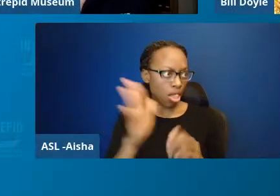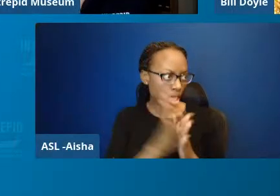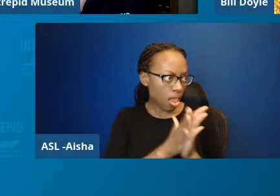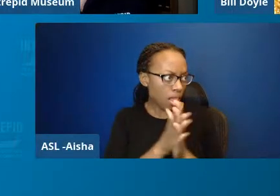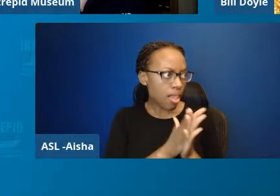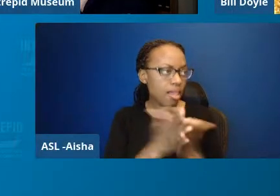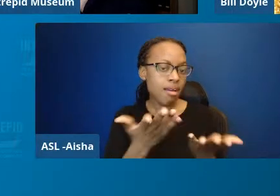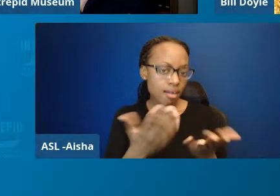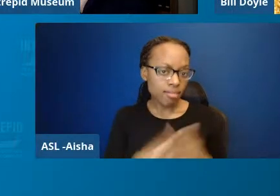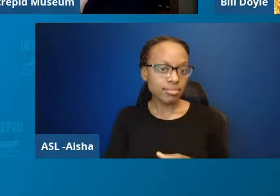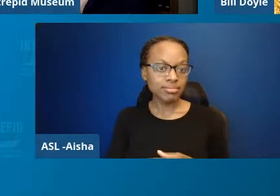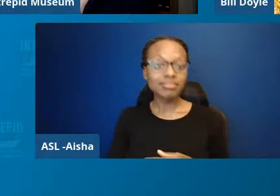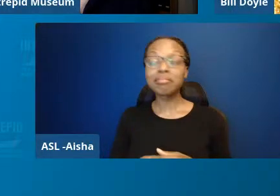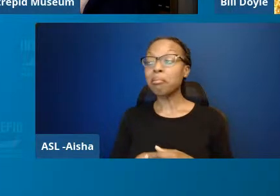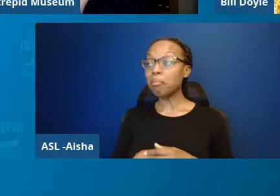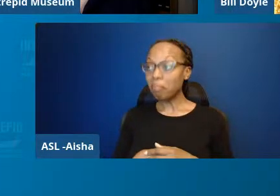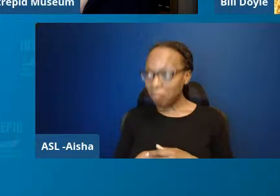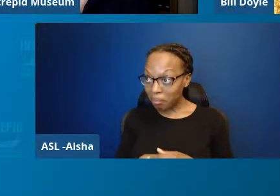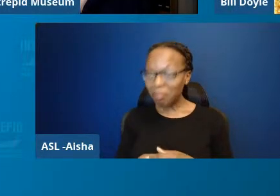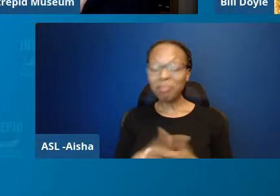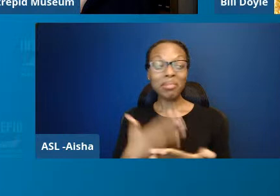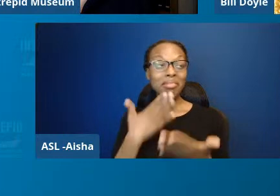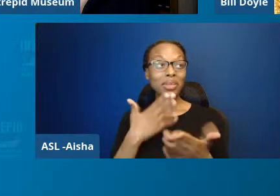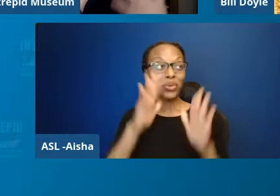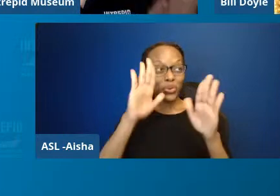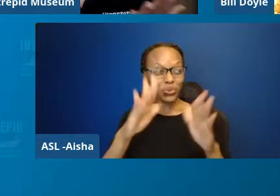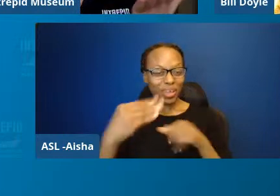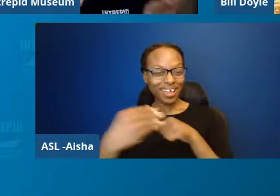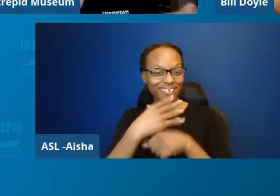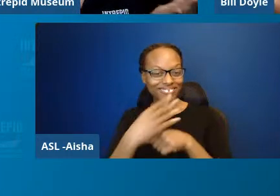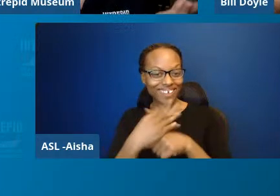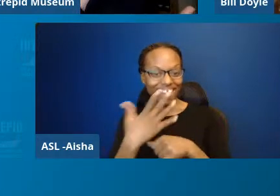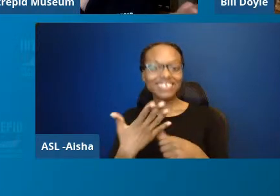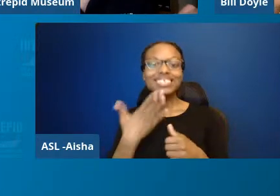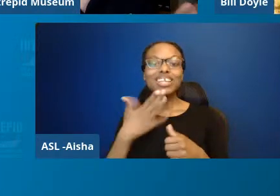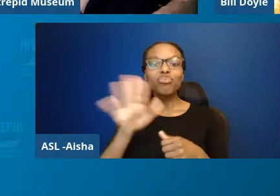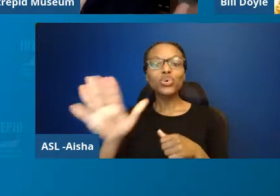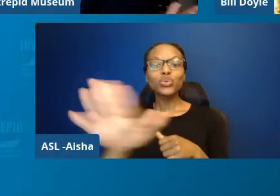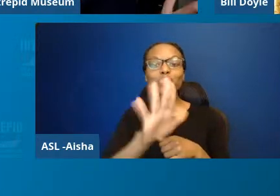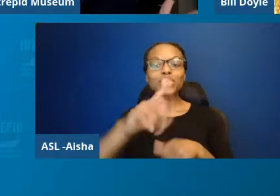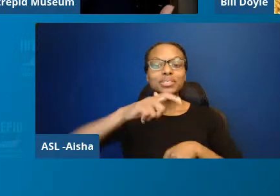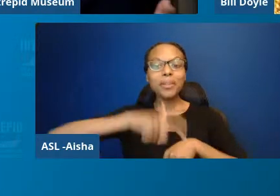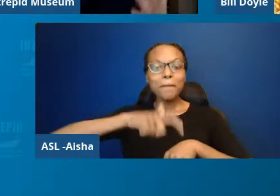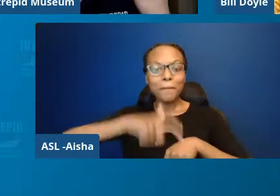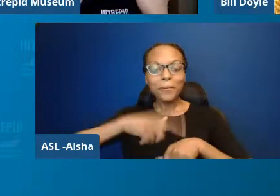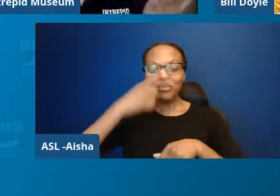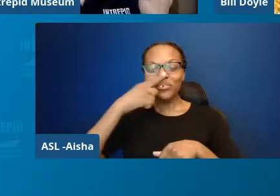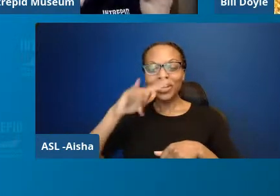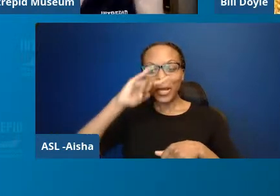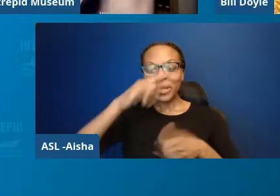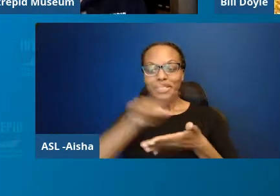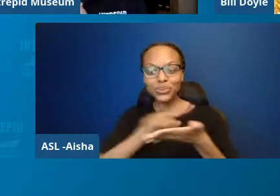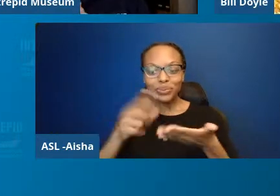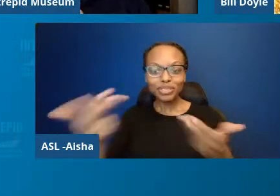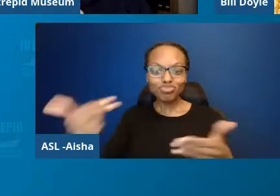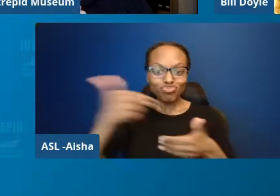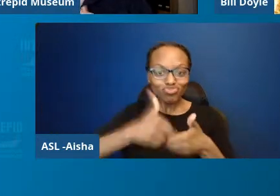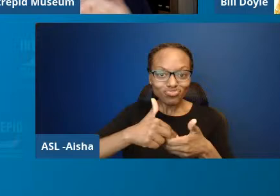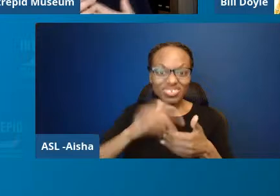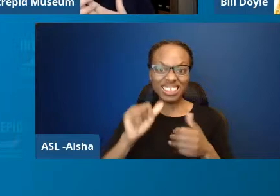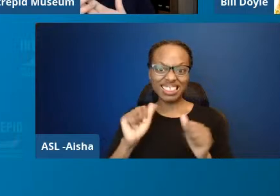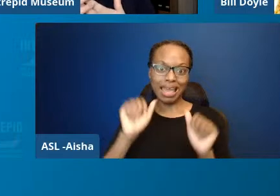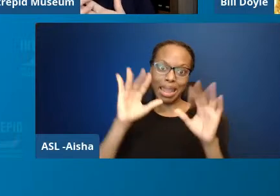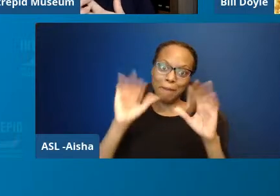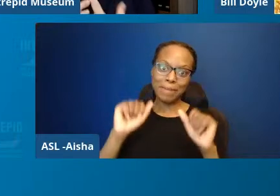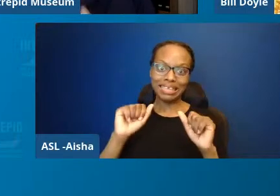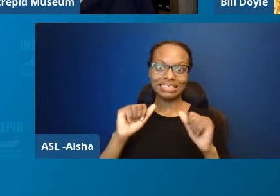That's awesome. Well, such great advice from all of you. Thank you so much for your time, for being here with us for Kids Week, and again for that amazing game show.